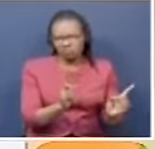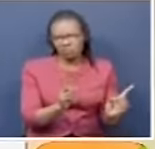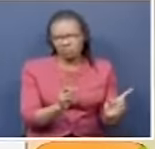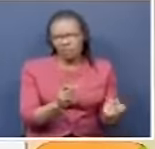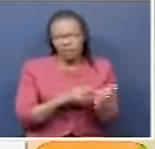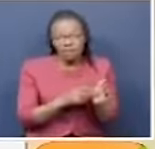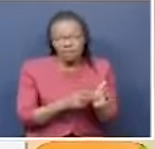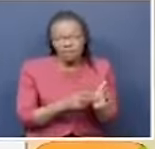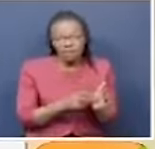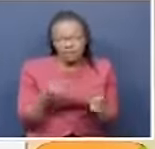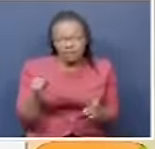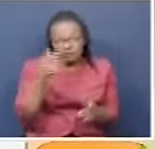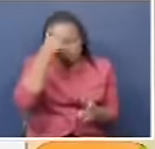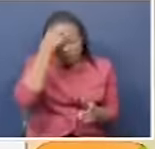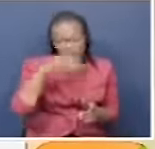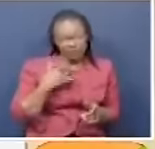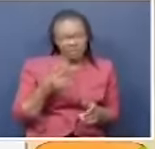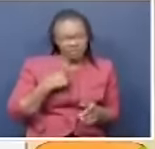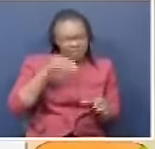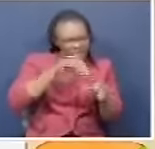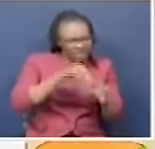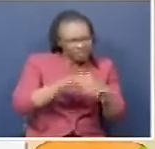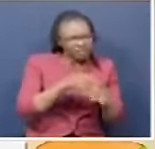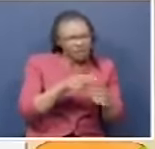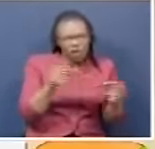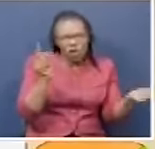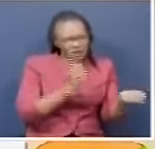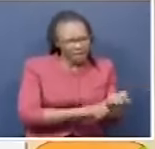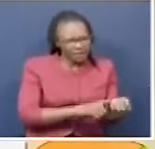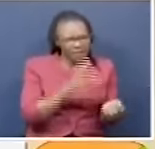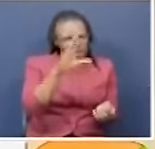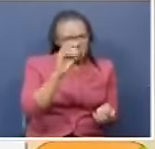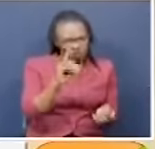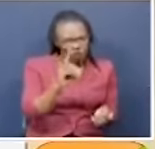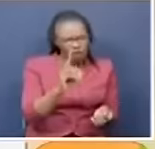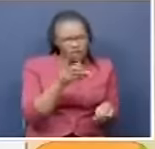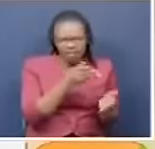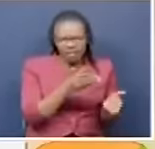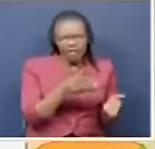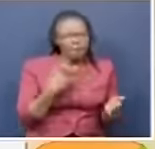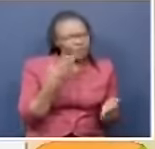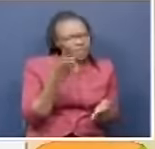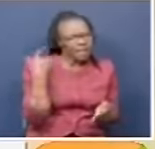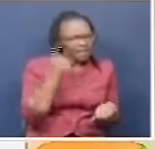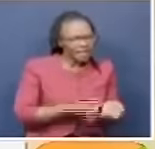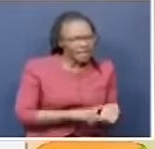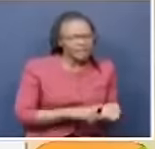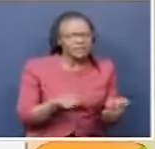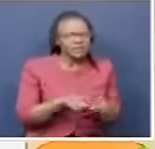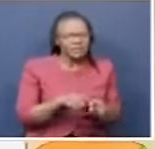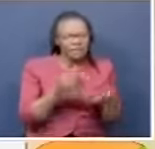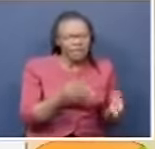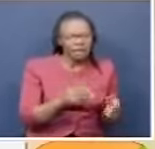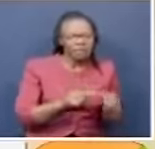of, you know, that we have invested. As Wetangula have invested in this coalition, I was there last time, still mm-hmm. here. Mm-hmm. And so I